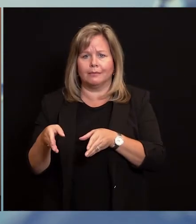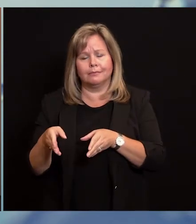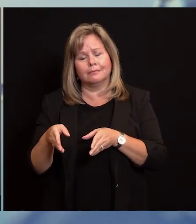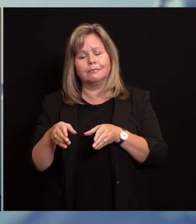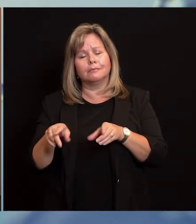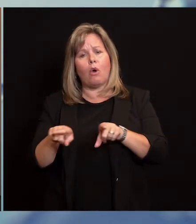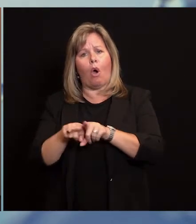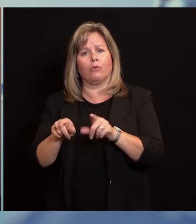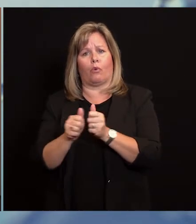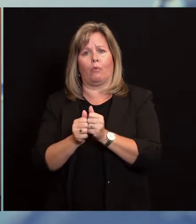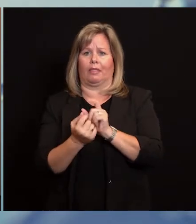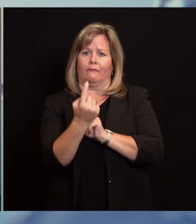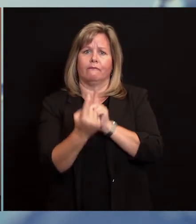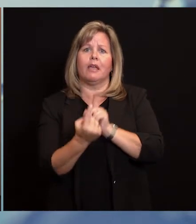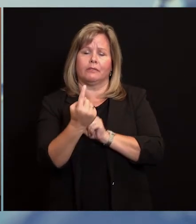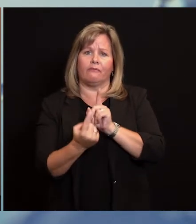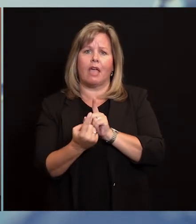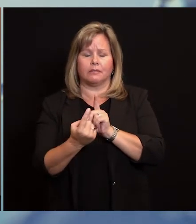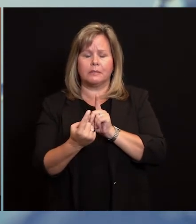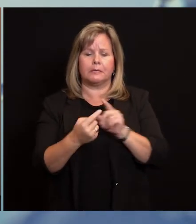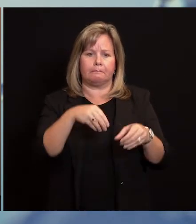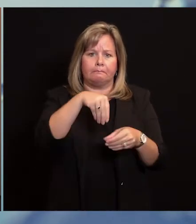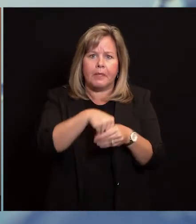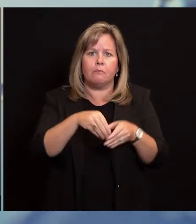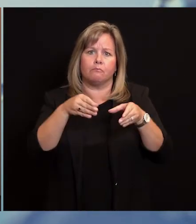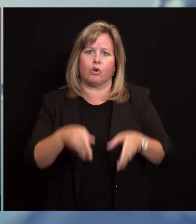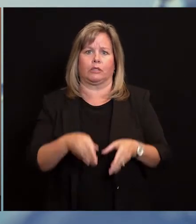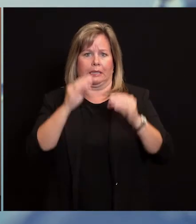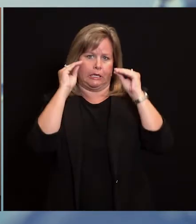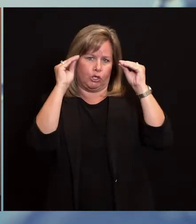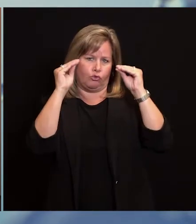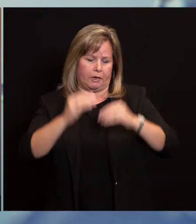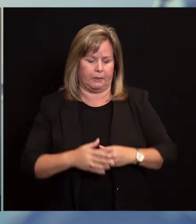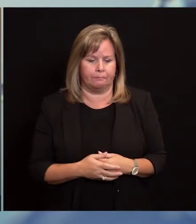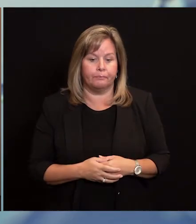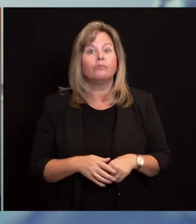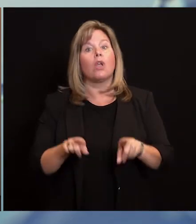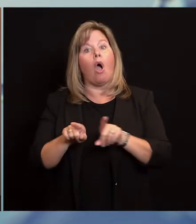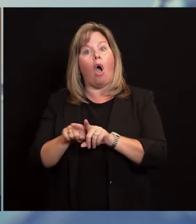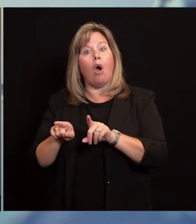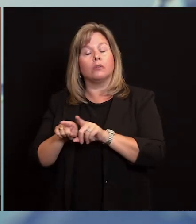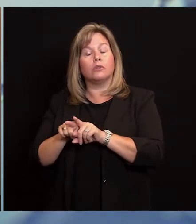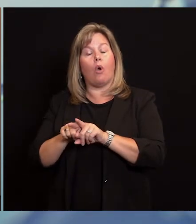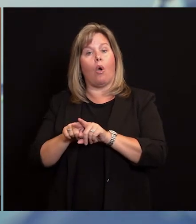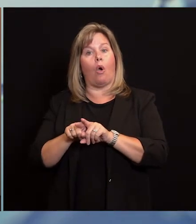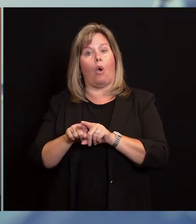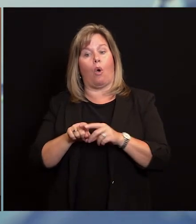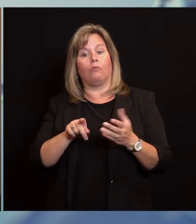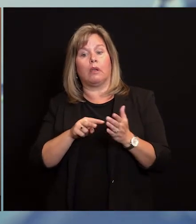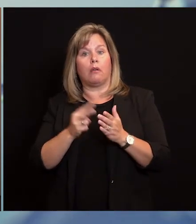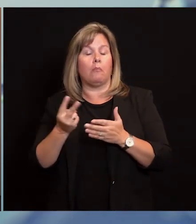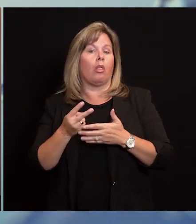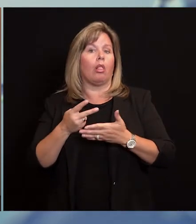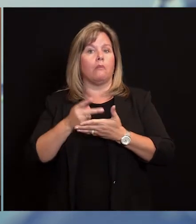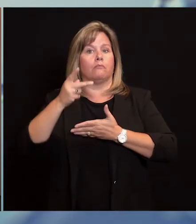instruction. A couple of programs I want to remind people of. I've heard lately